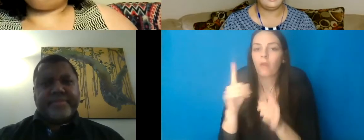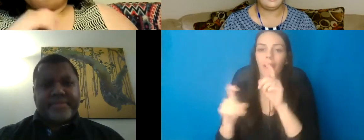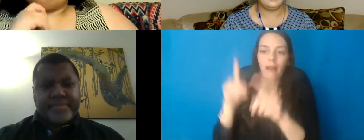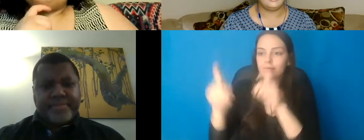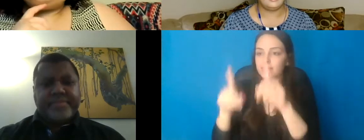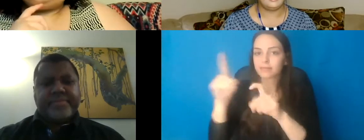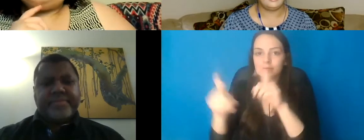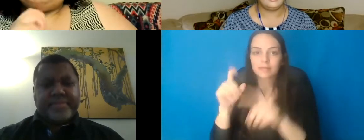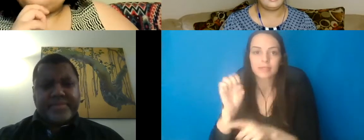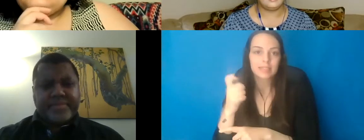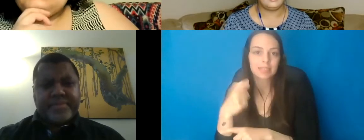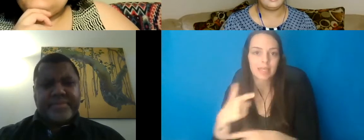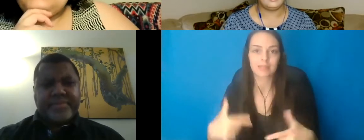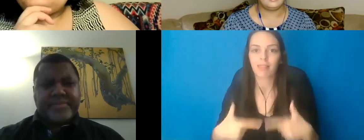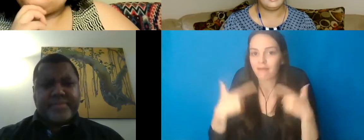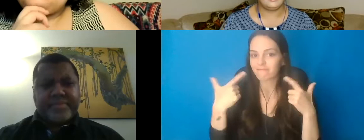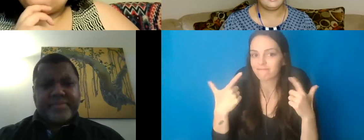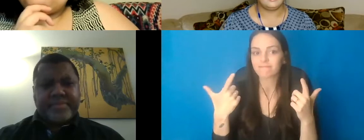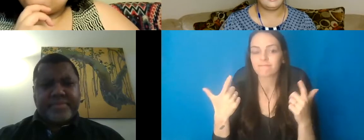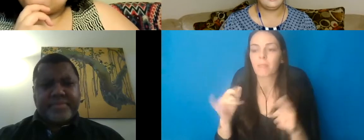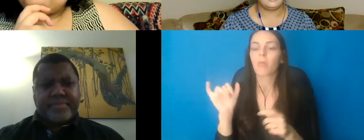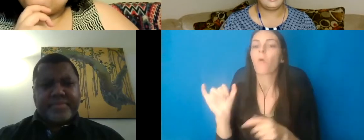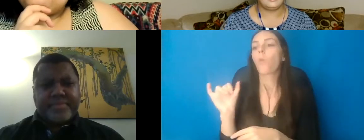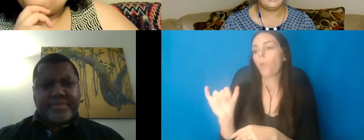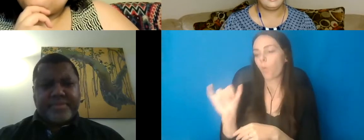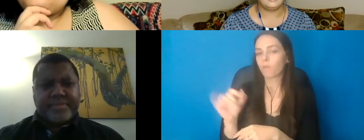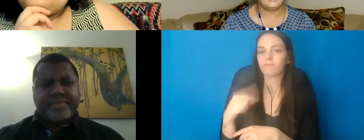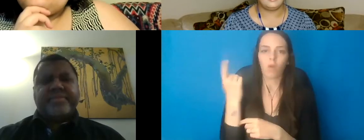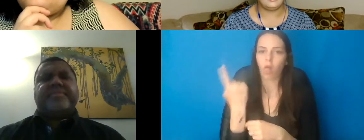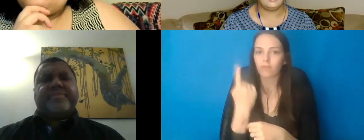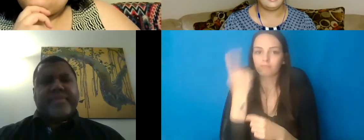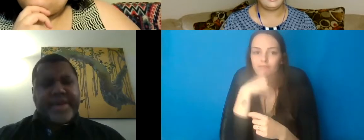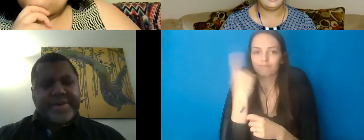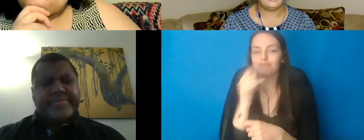oh, is that so? And it's just like,